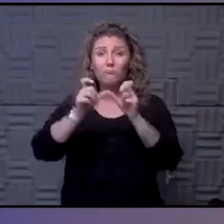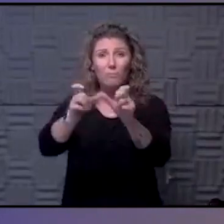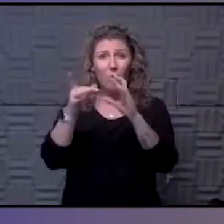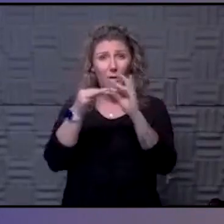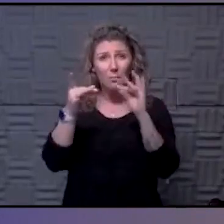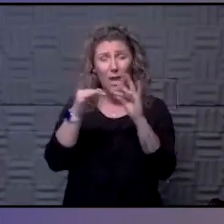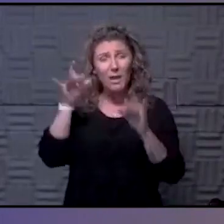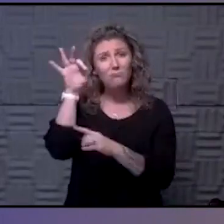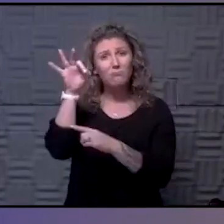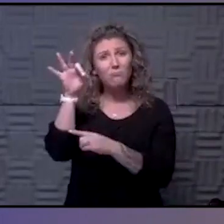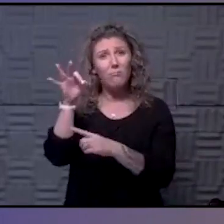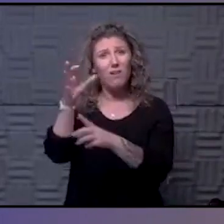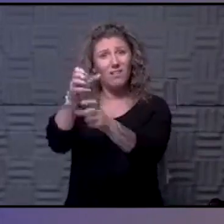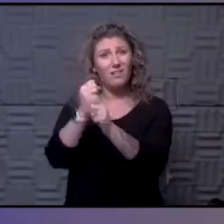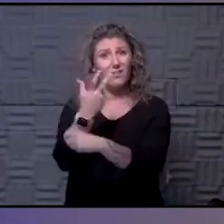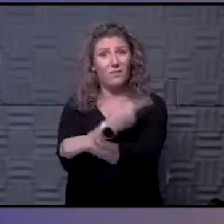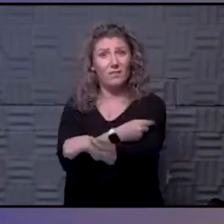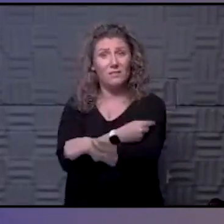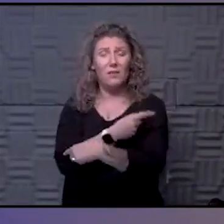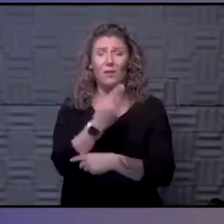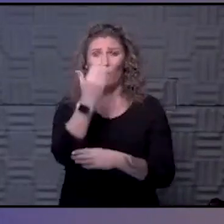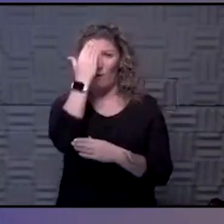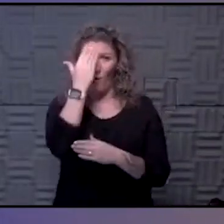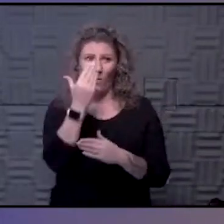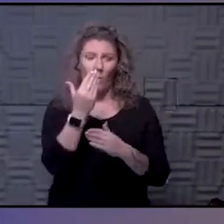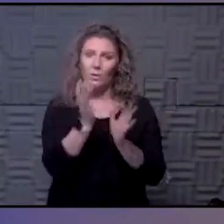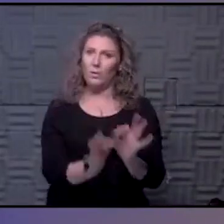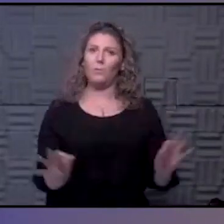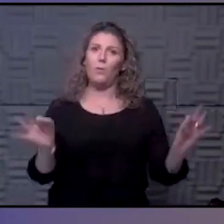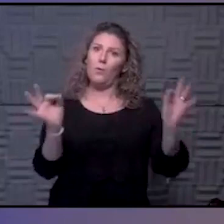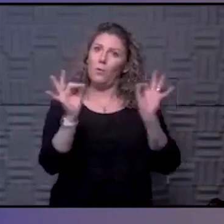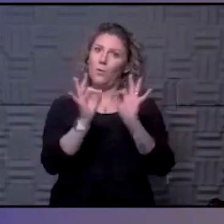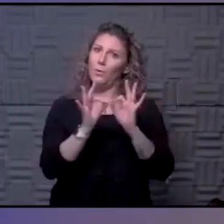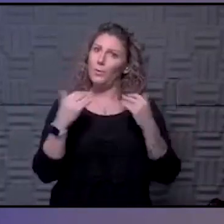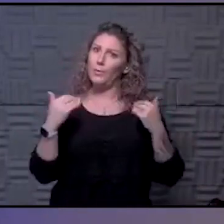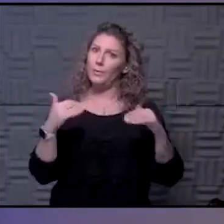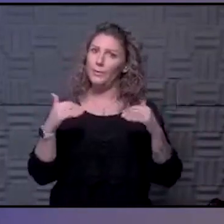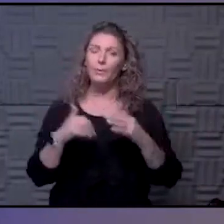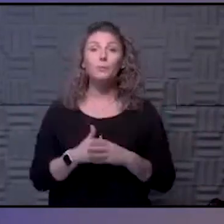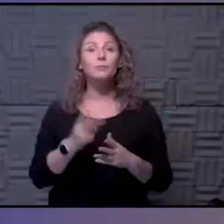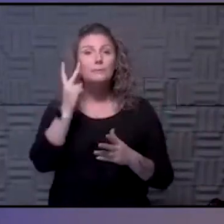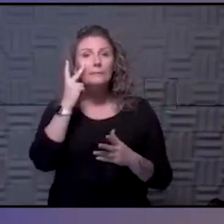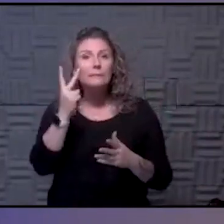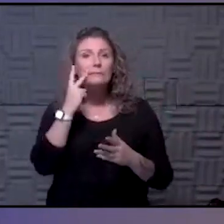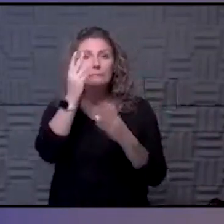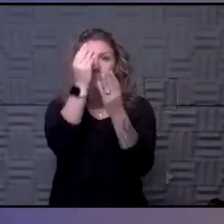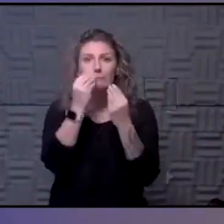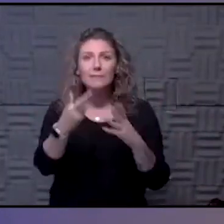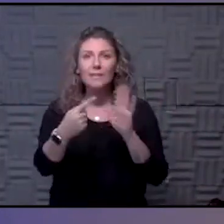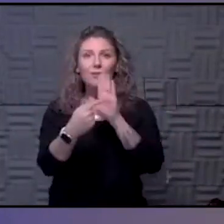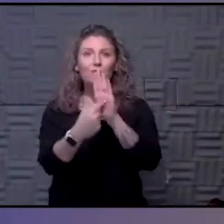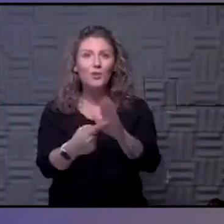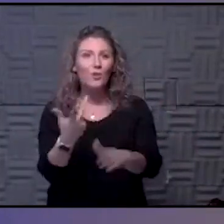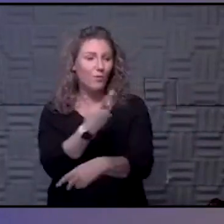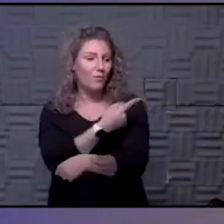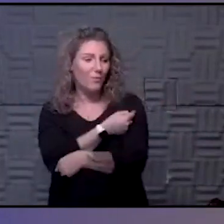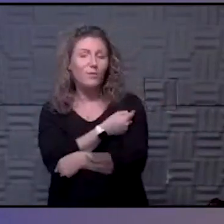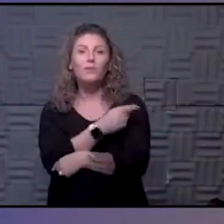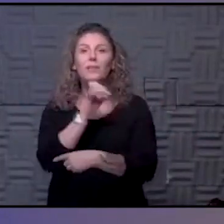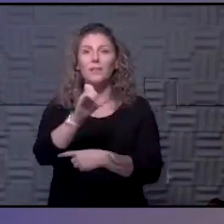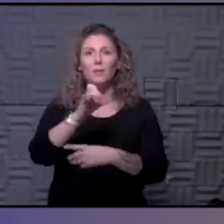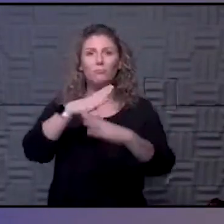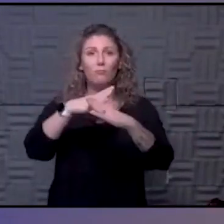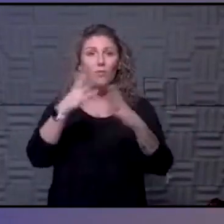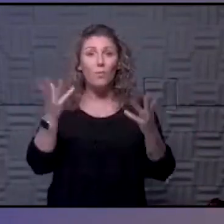of getting vaccination because we know how important that is. We have seen now data showing that vaccination